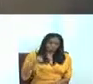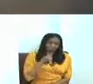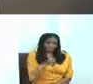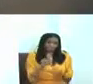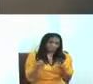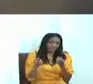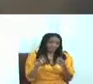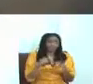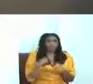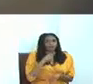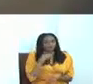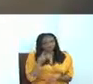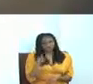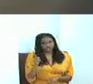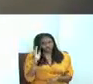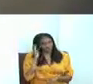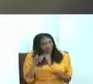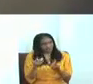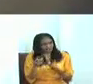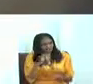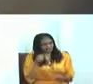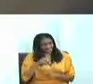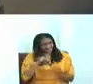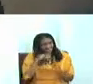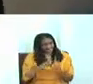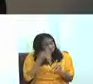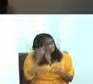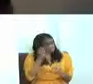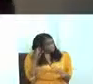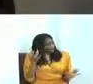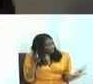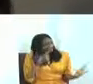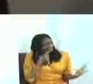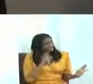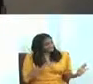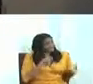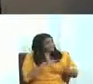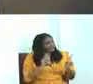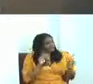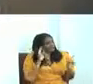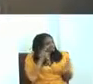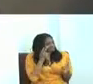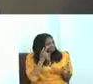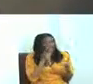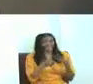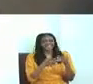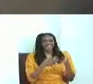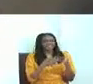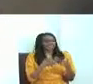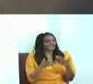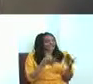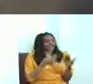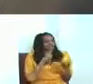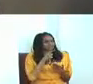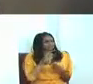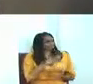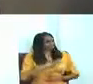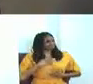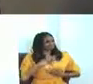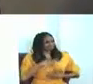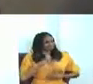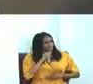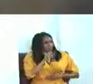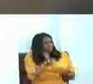Told her she was coming back this month, so you never know what God's going to tell us. Anyway, we're delighted that you were in worship with